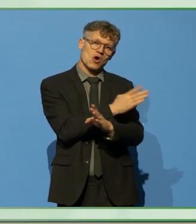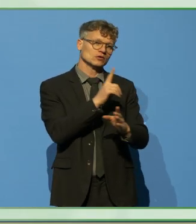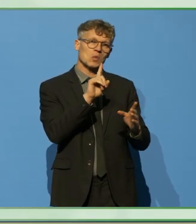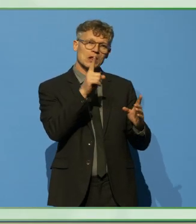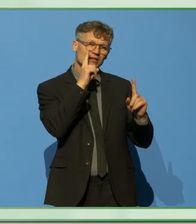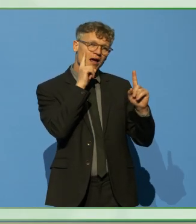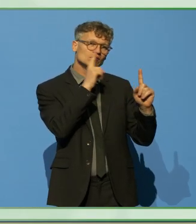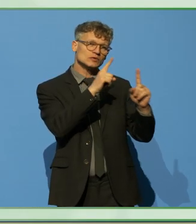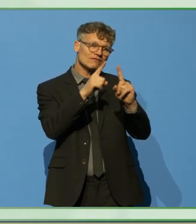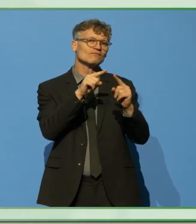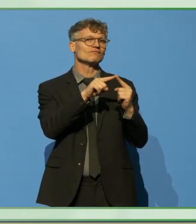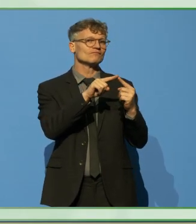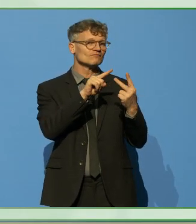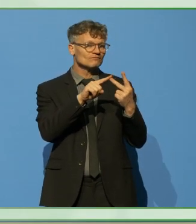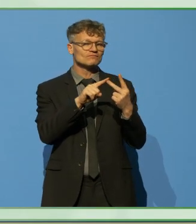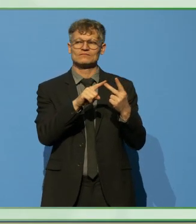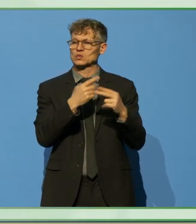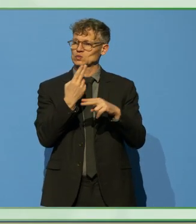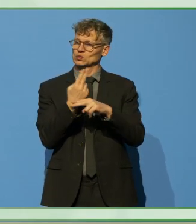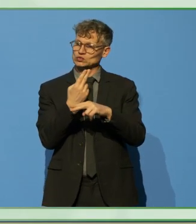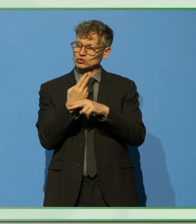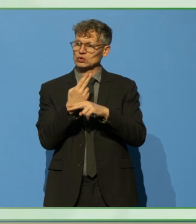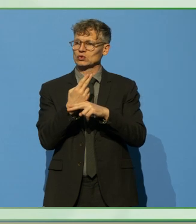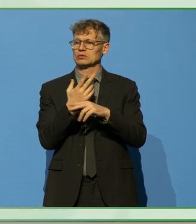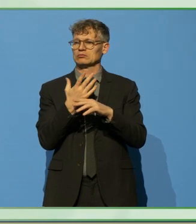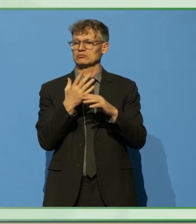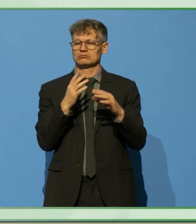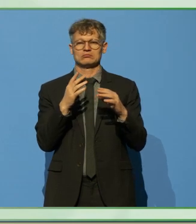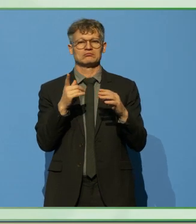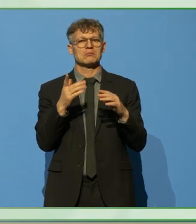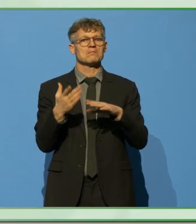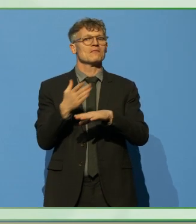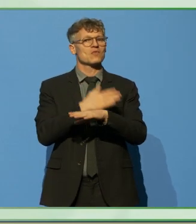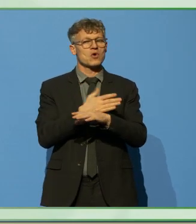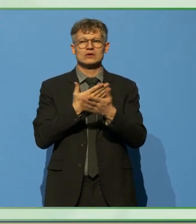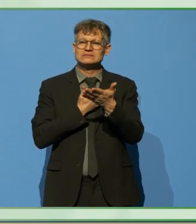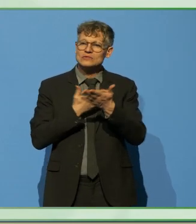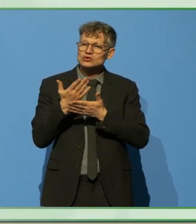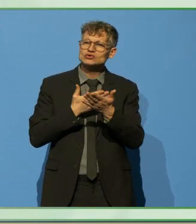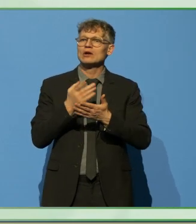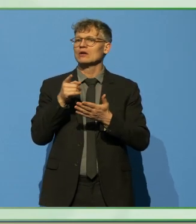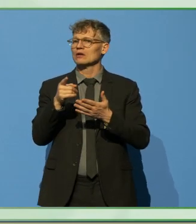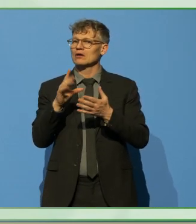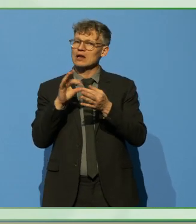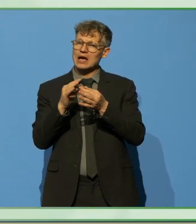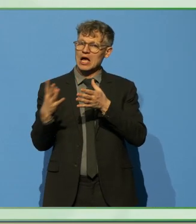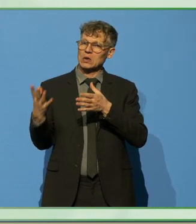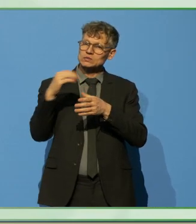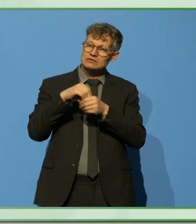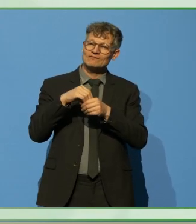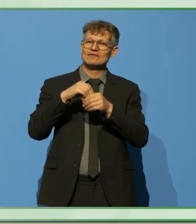the diverse user groups. I think what from earlier discussions, inclusiveness, that even digital